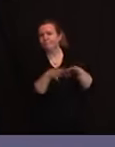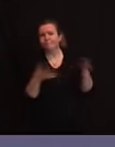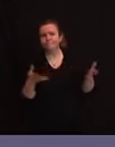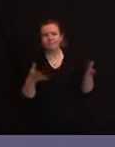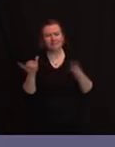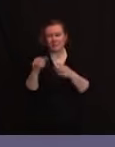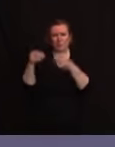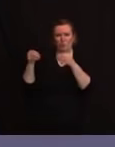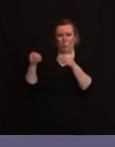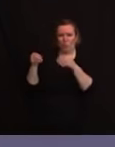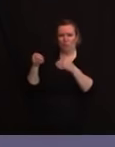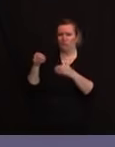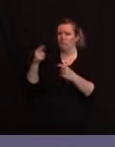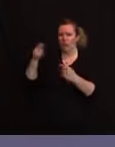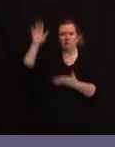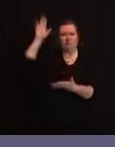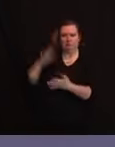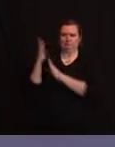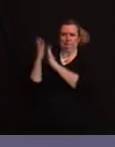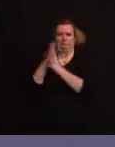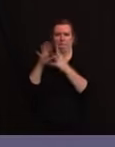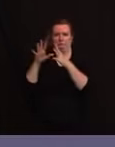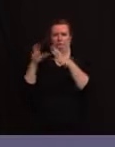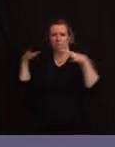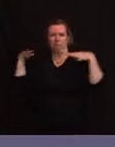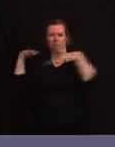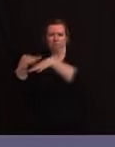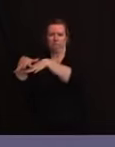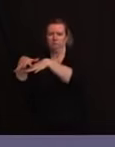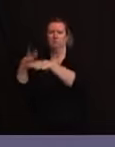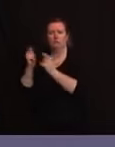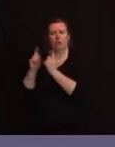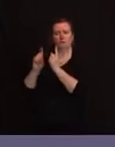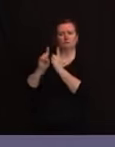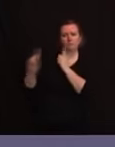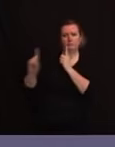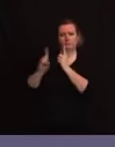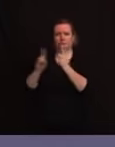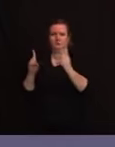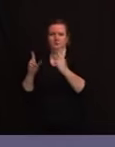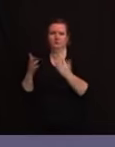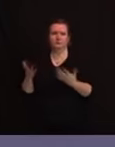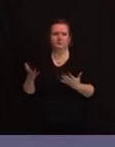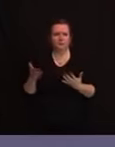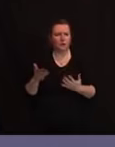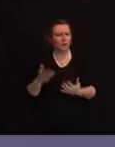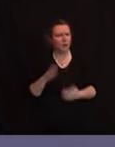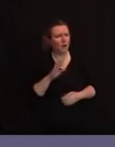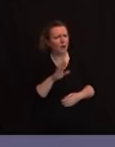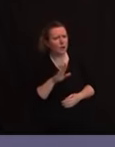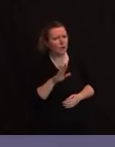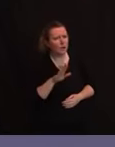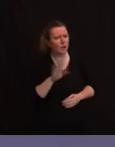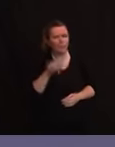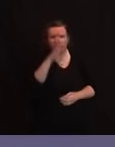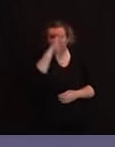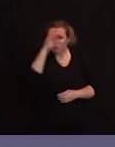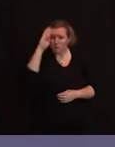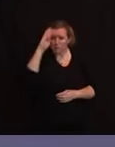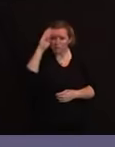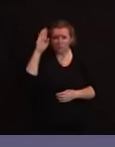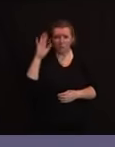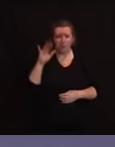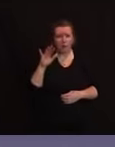quick follow-up. We want to keep moving today. Judy, you got one on hospital data. How frequently? We hope to do that every day, I guess, right? Yeah, the bigger question, what does it mean?